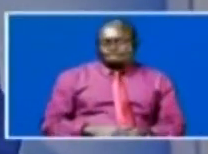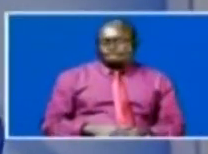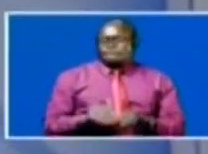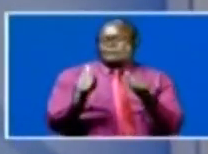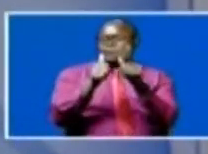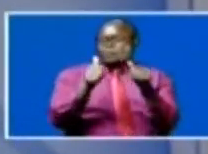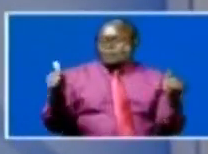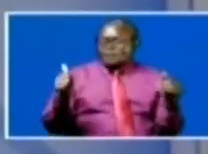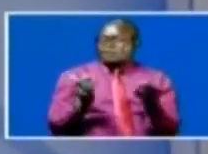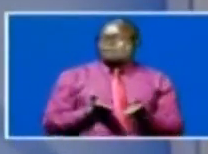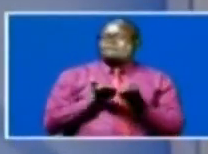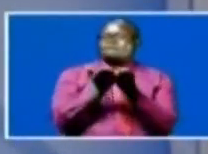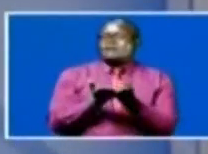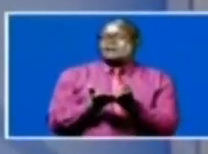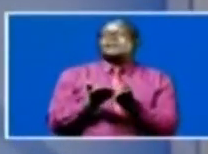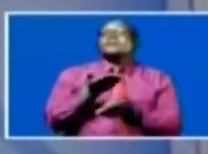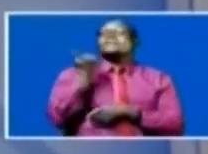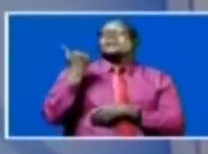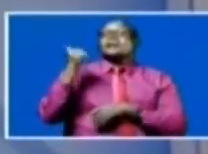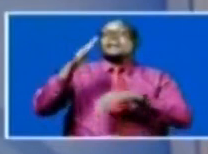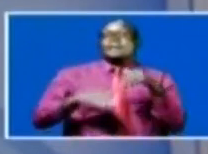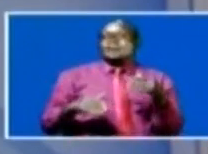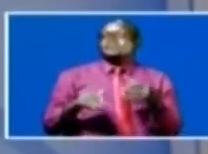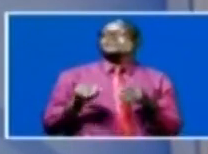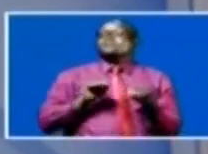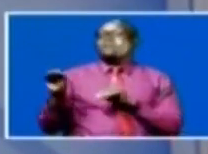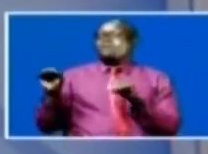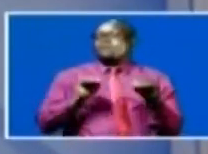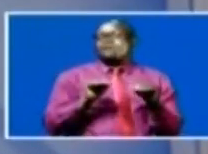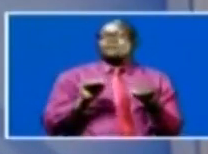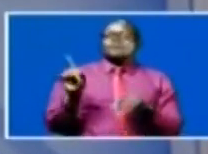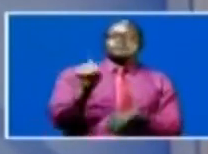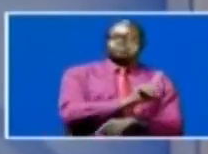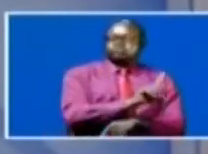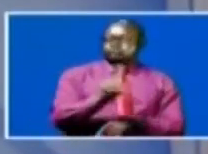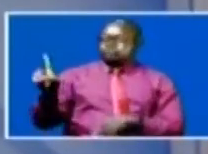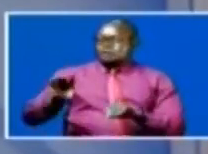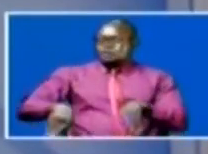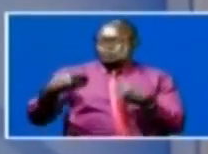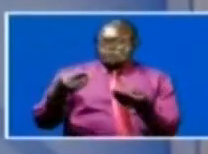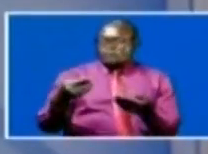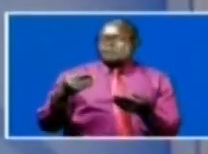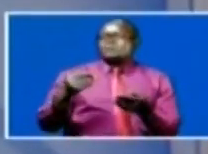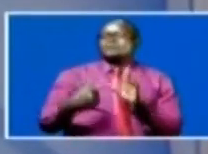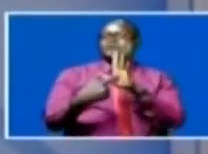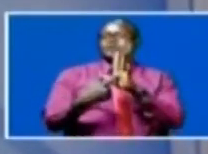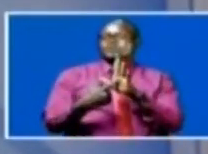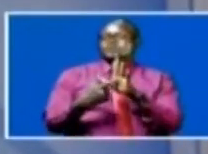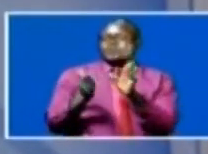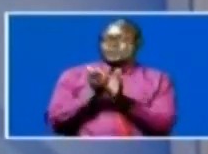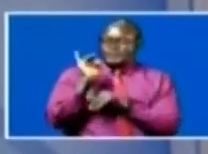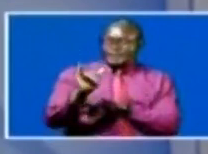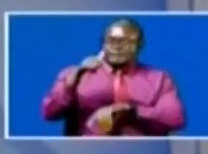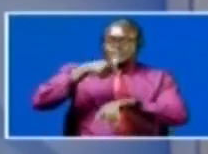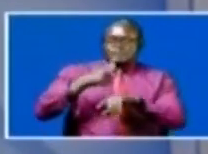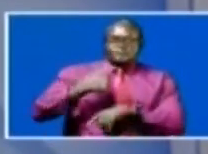Well, the ferries have much more than just taking you across the oceans to offer, as highlighted right there. With that, it's